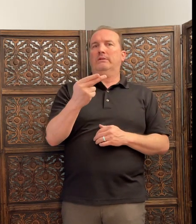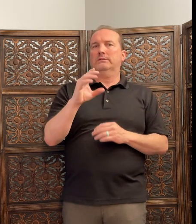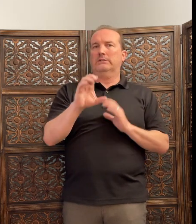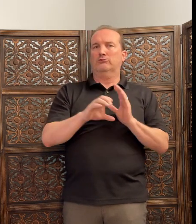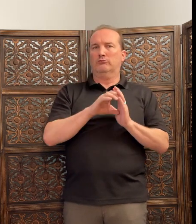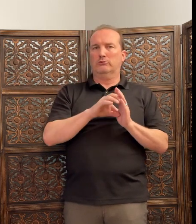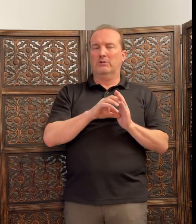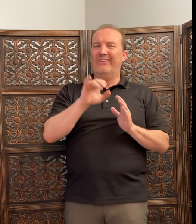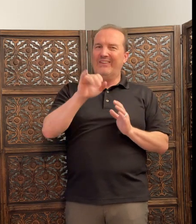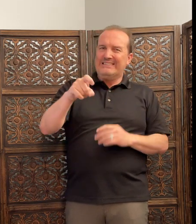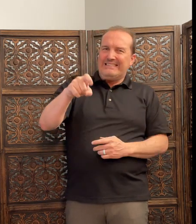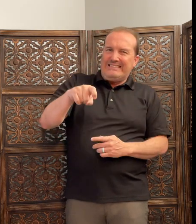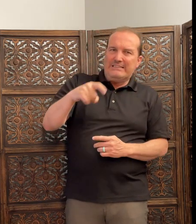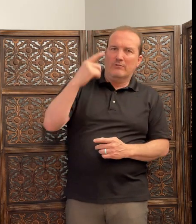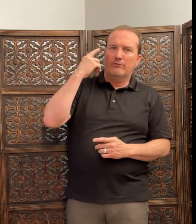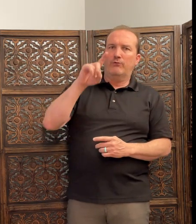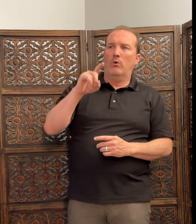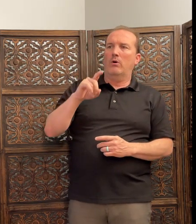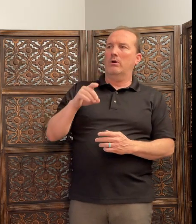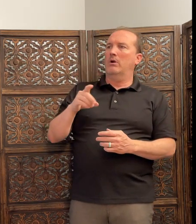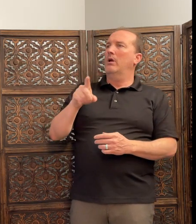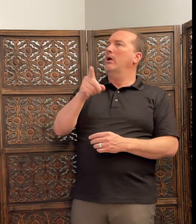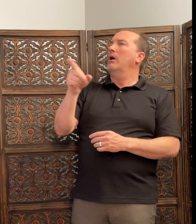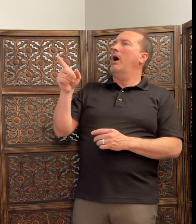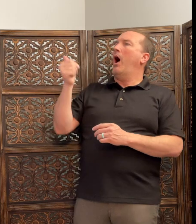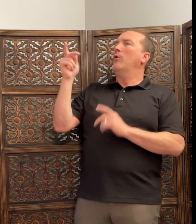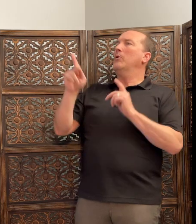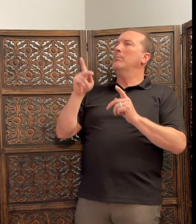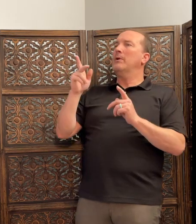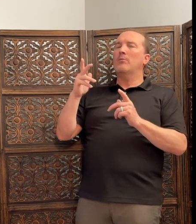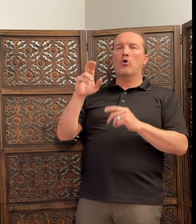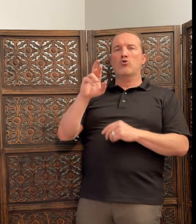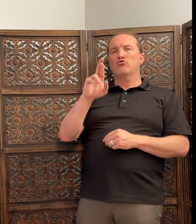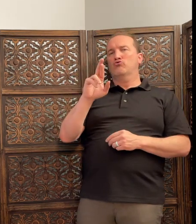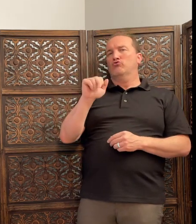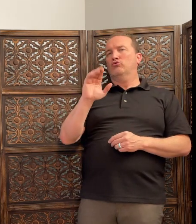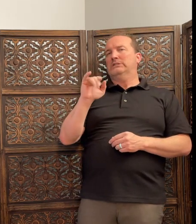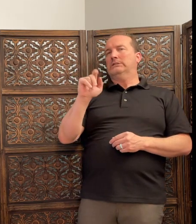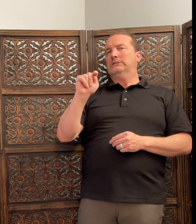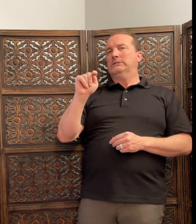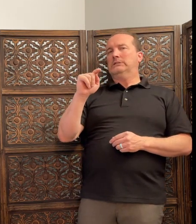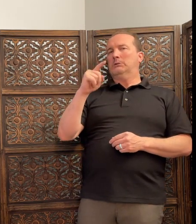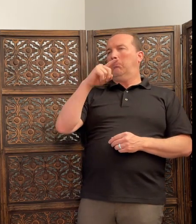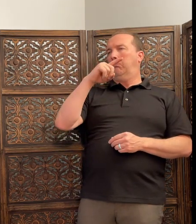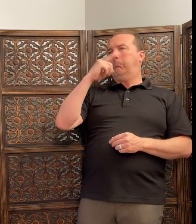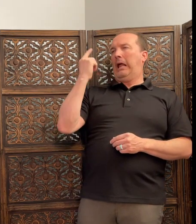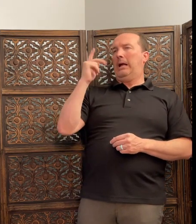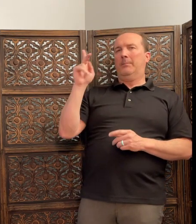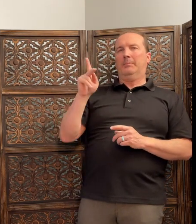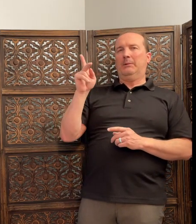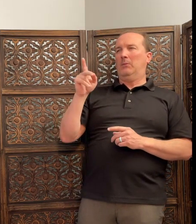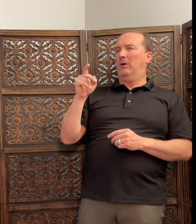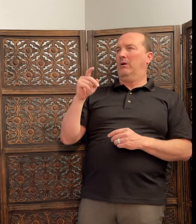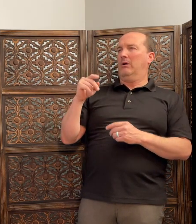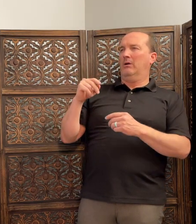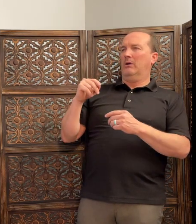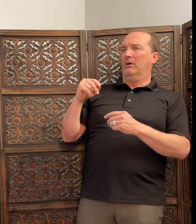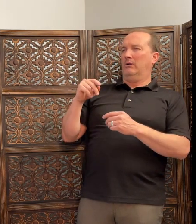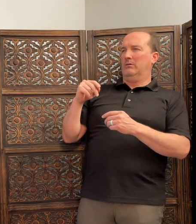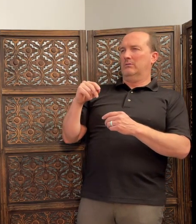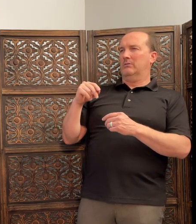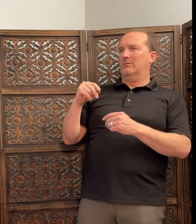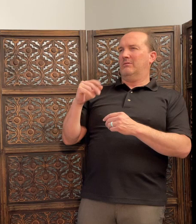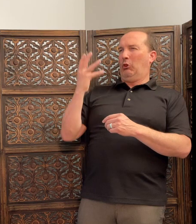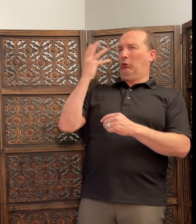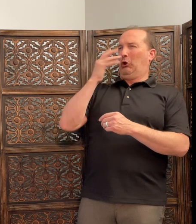these practices, it is an act of necessity to combat racist caricatures of Blackness. In this lecture, we